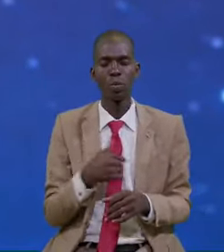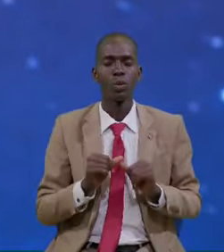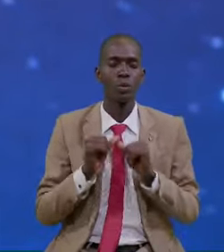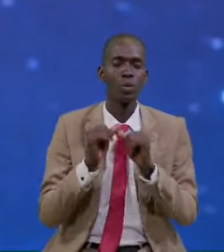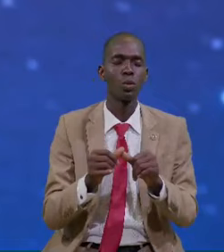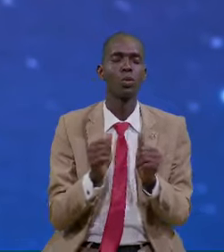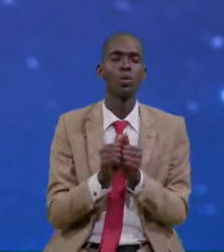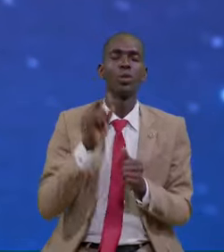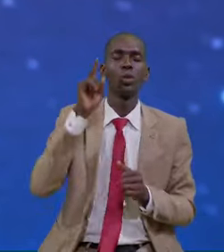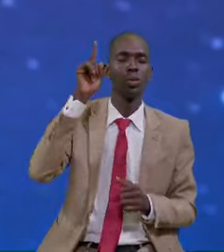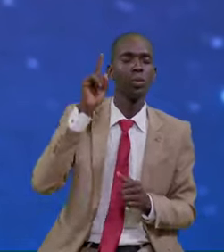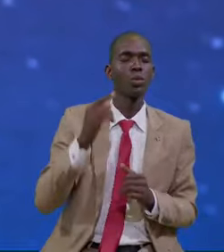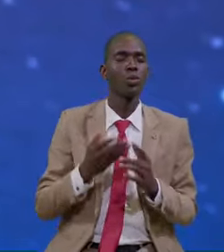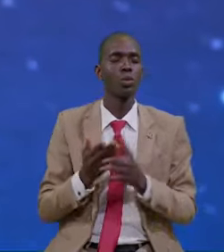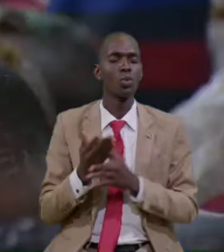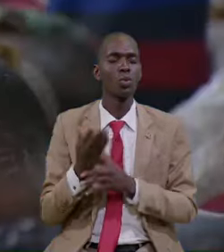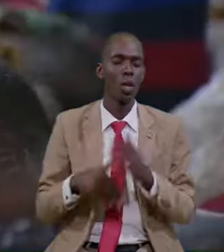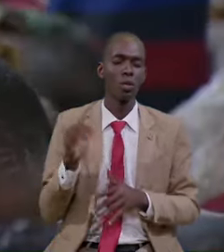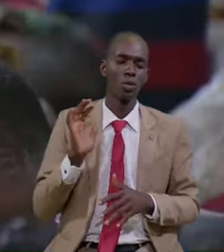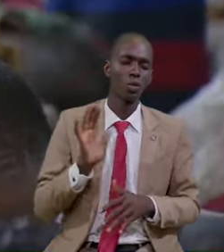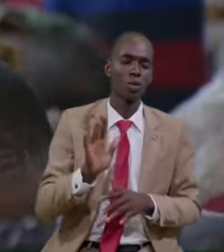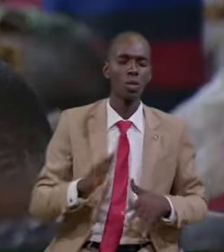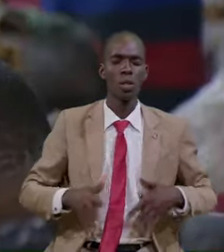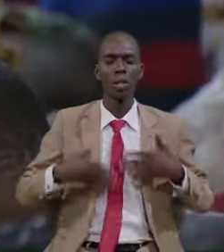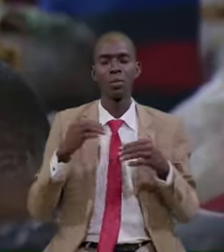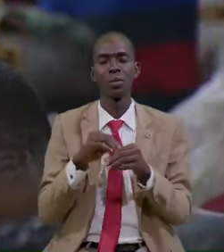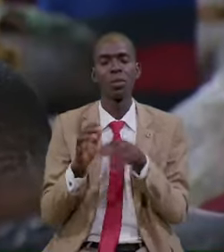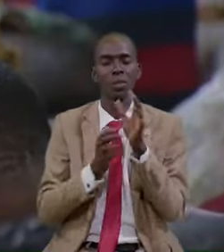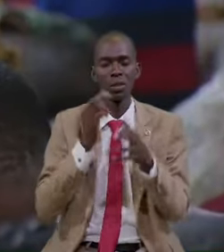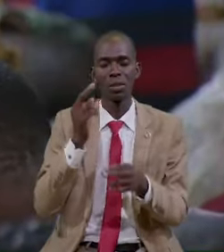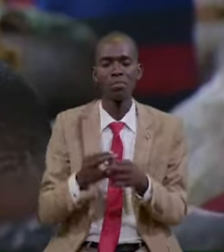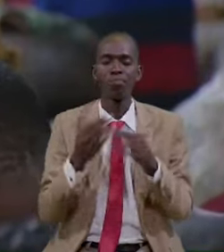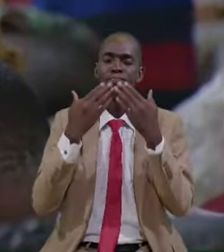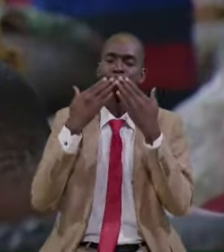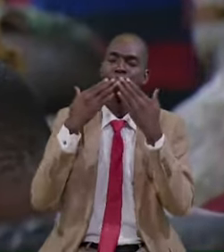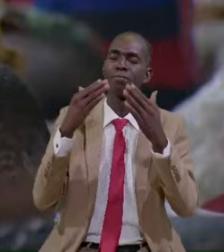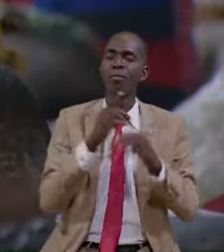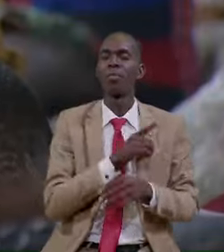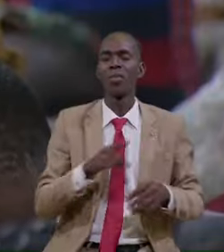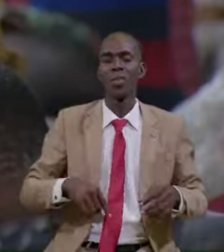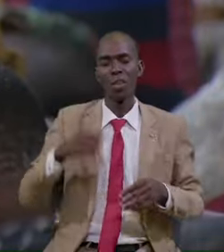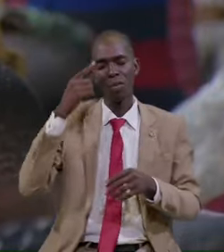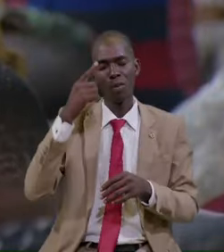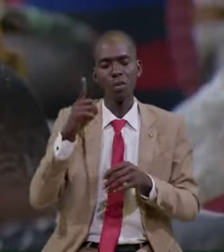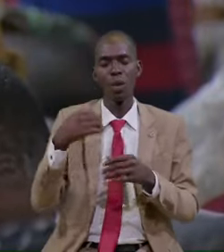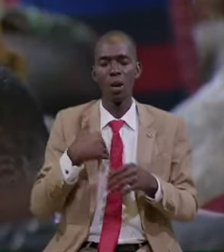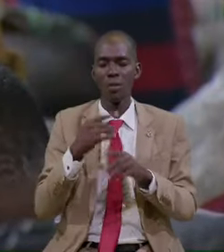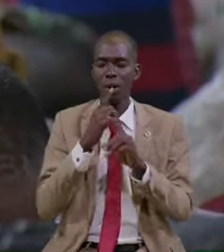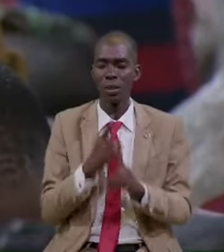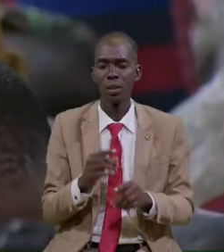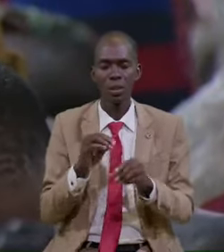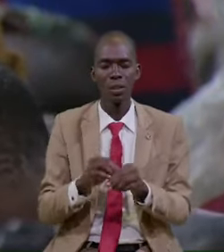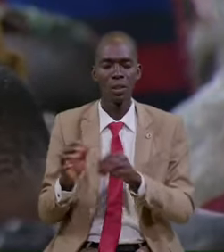for your throughout your life in Jesus' name. Thank you, Lord, because we know you have answered. In